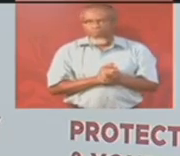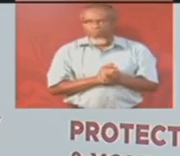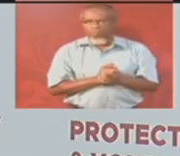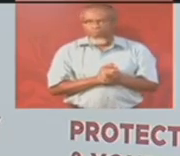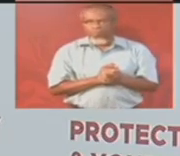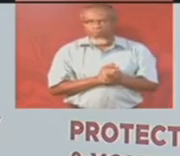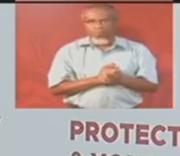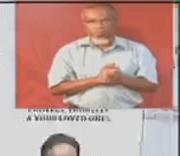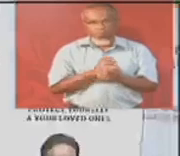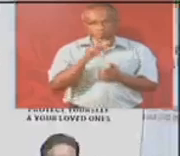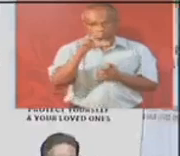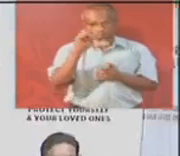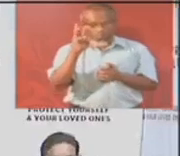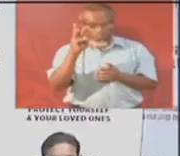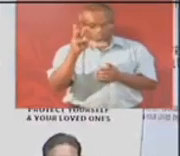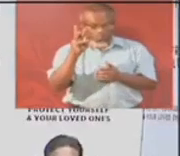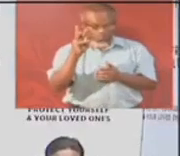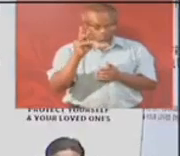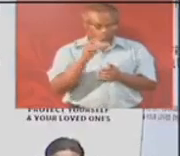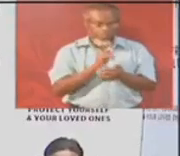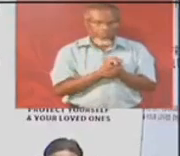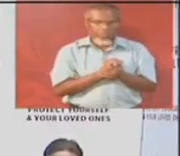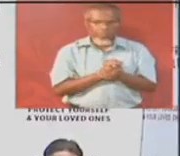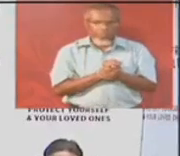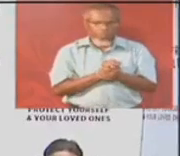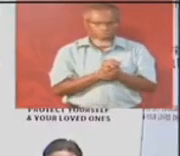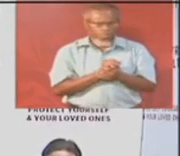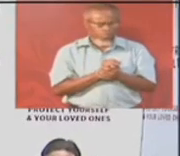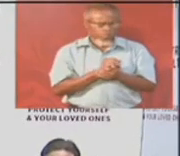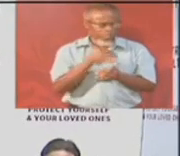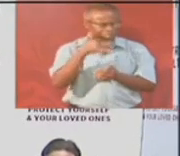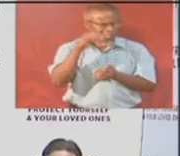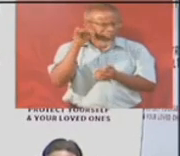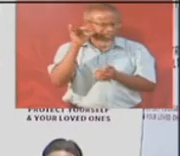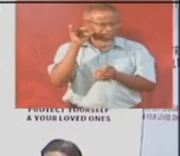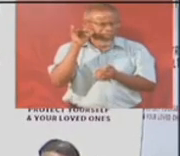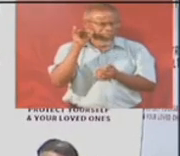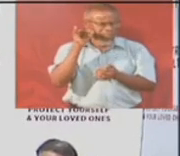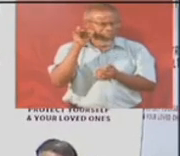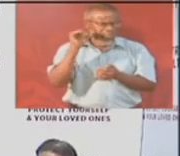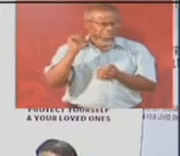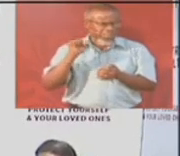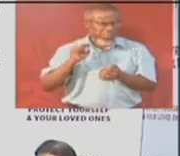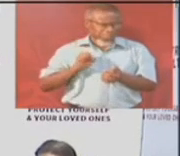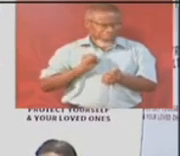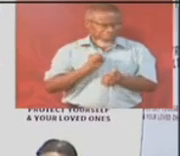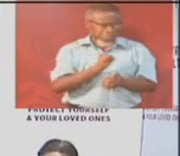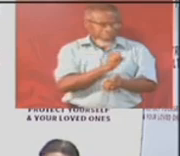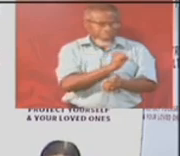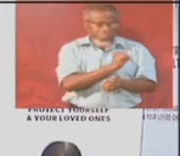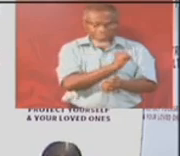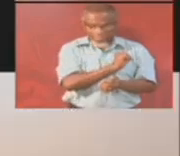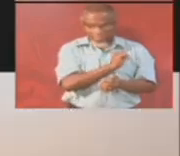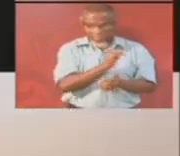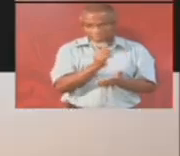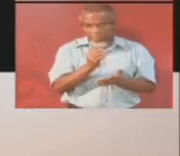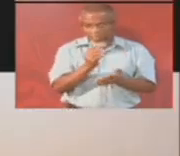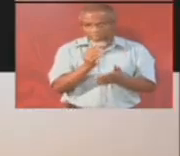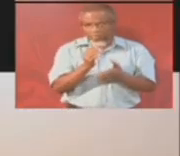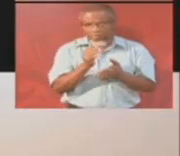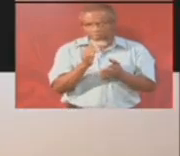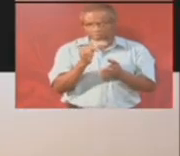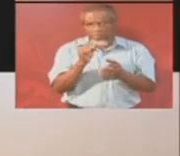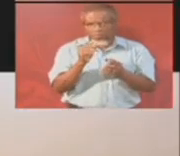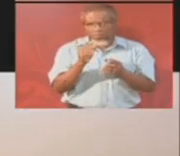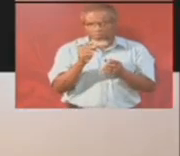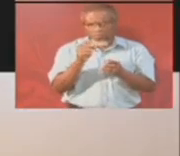Morning, Ravishi from TV6. Yesterday in the Senate, Minister Dial Singh would have reconfirmed that the first